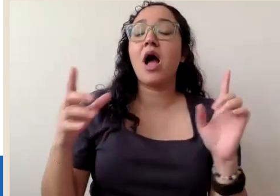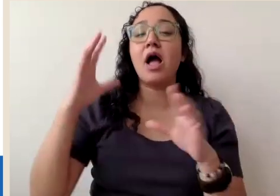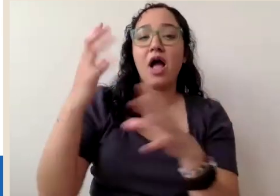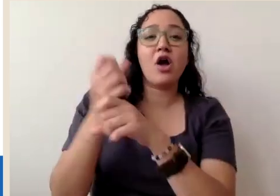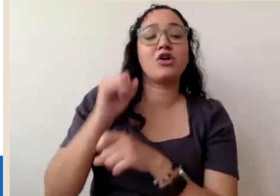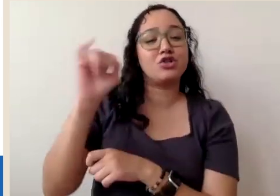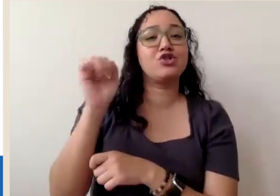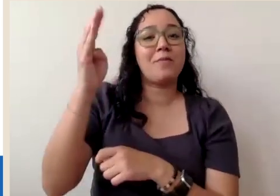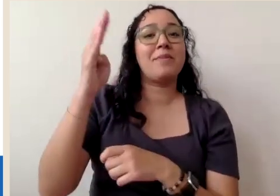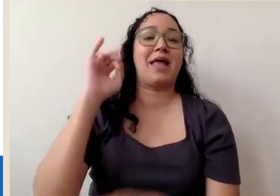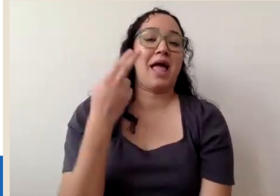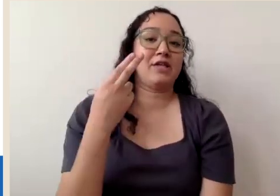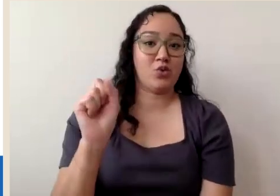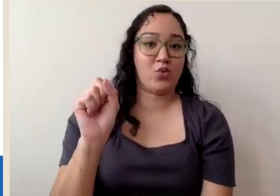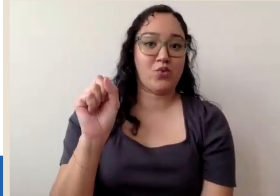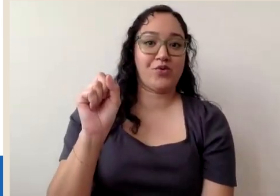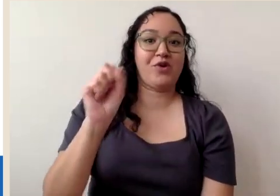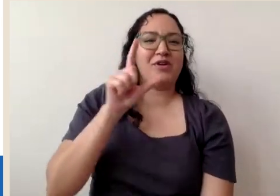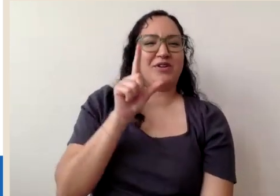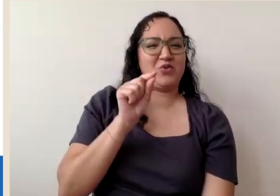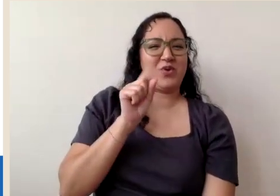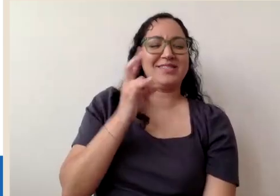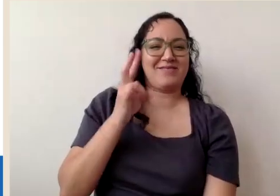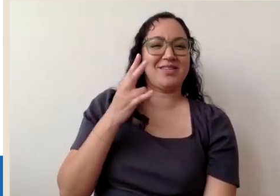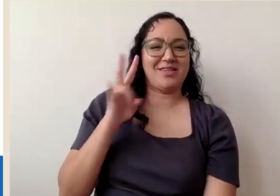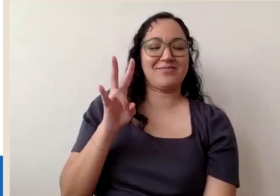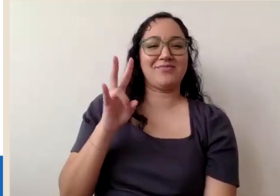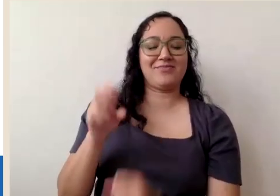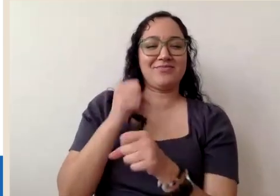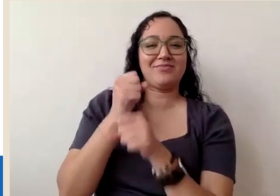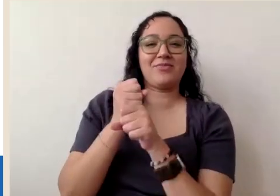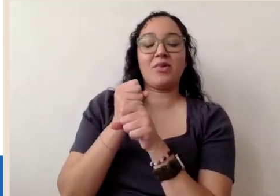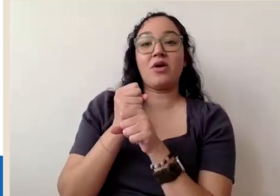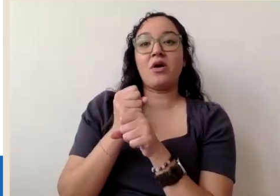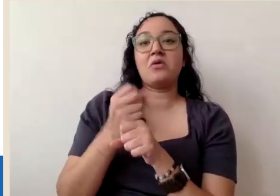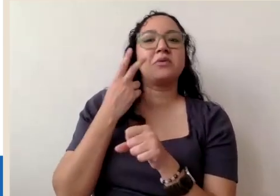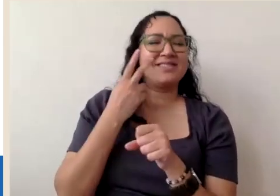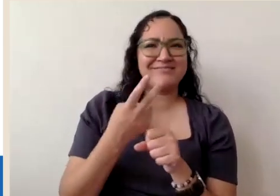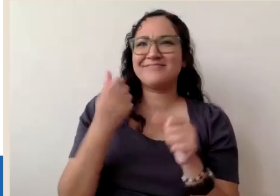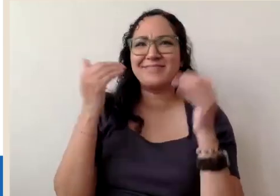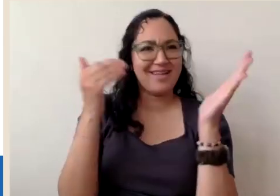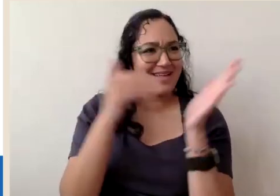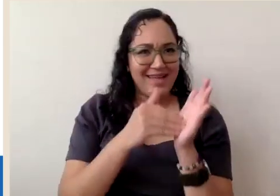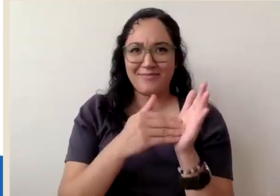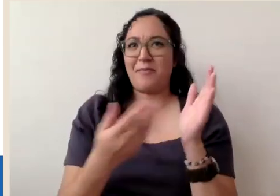school, and this was in 2017. And I was seeing the same type of problem here in terms of lack of